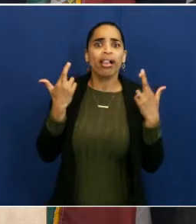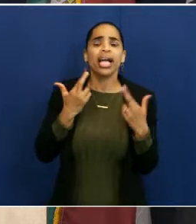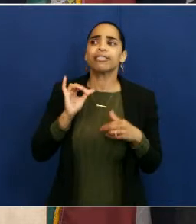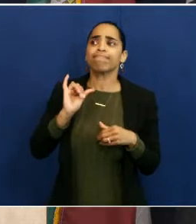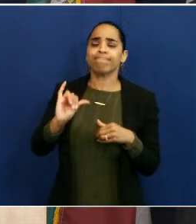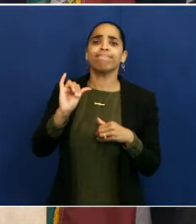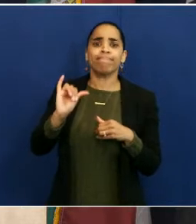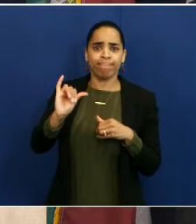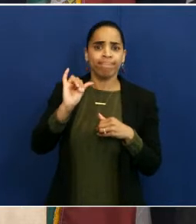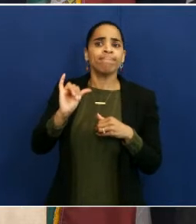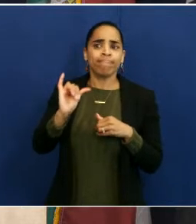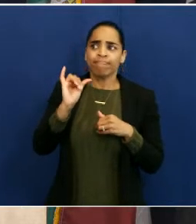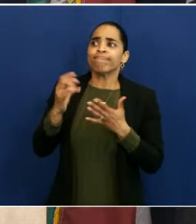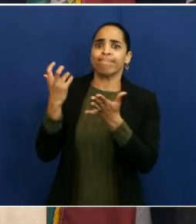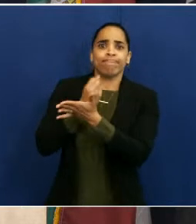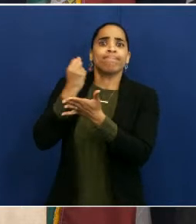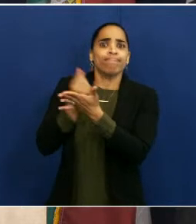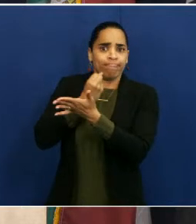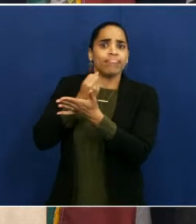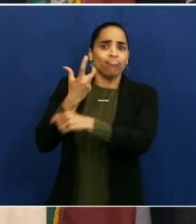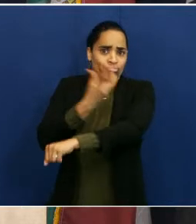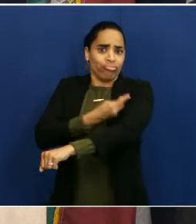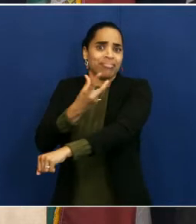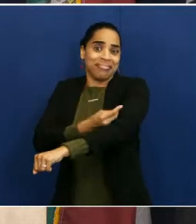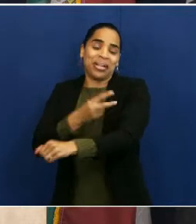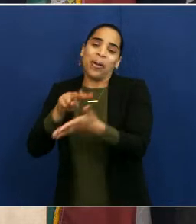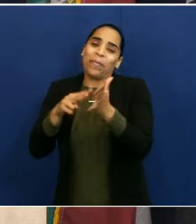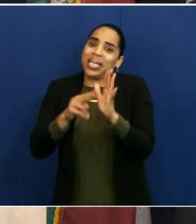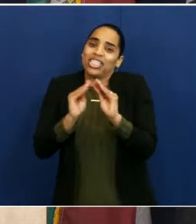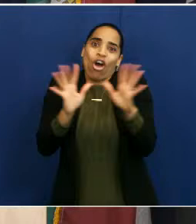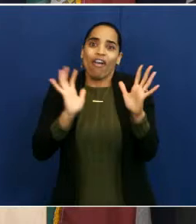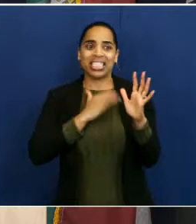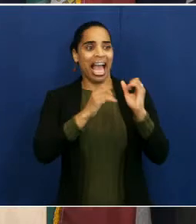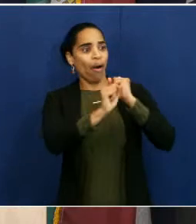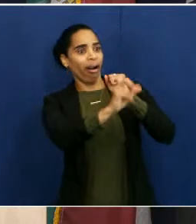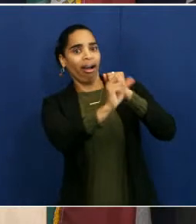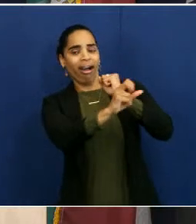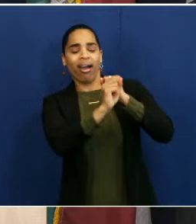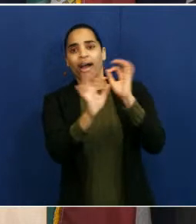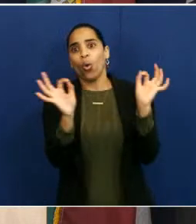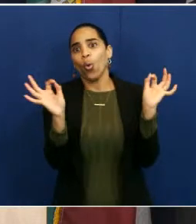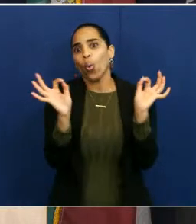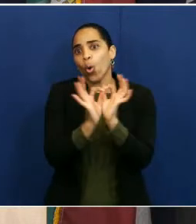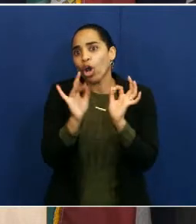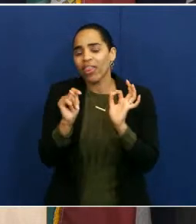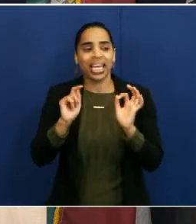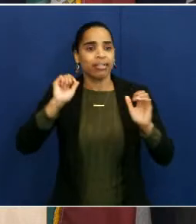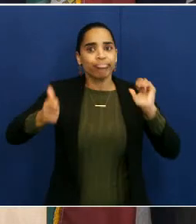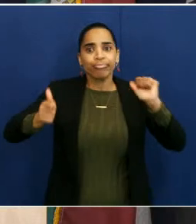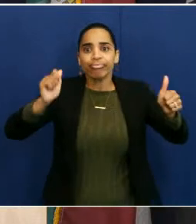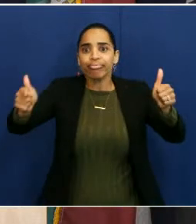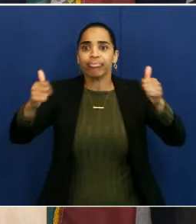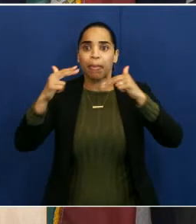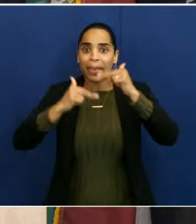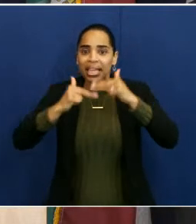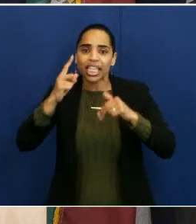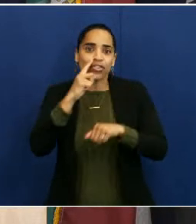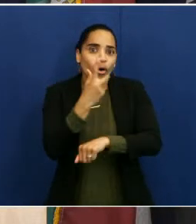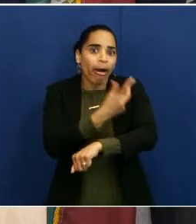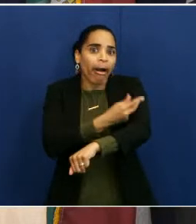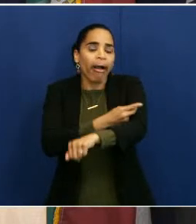high utilization rates. And I think that's a testament to a focused effort around equity, setting up sites, making them